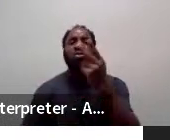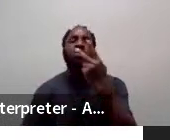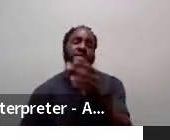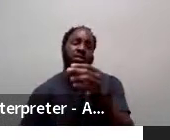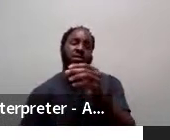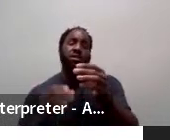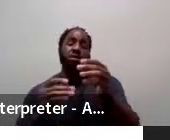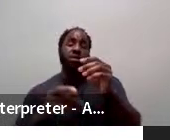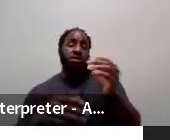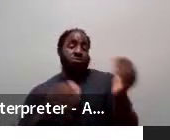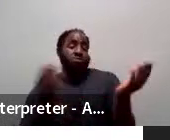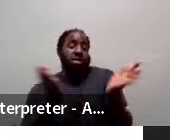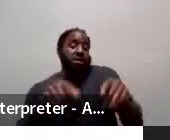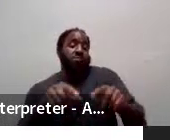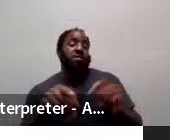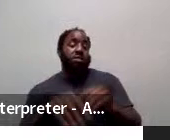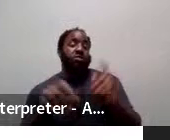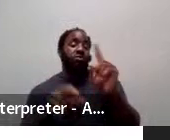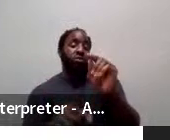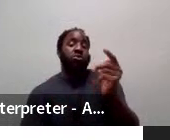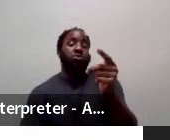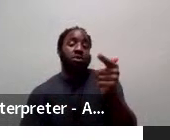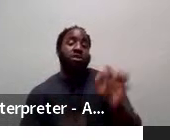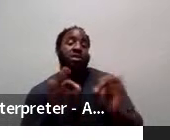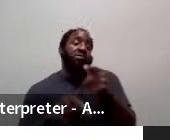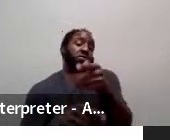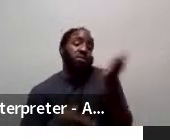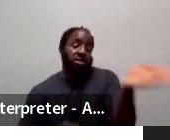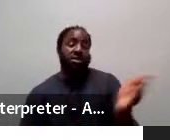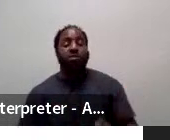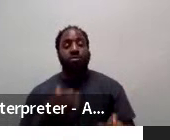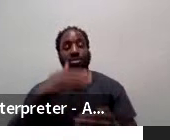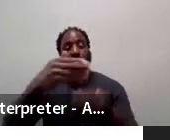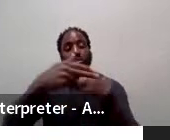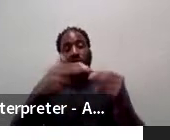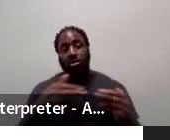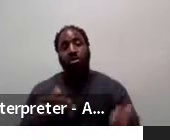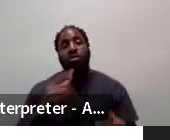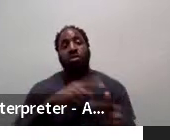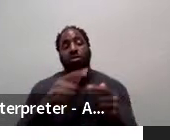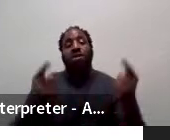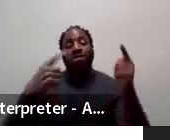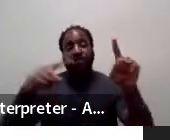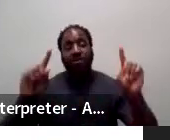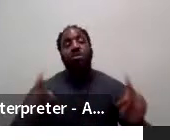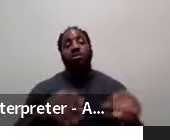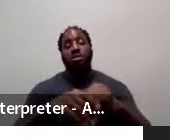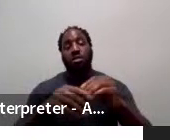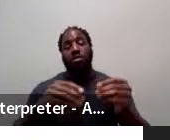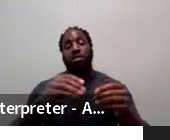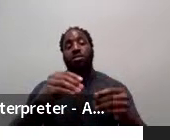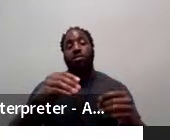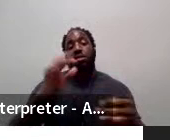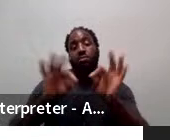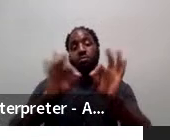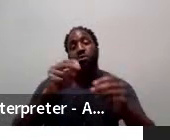you were part of those events. Next slide, please. And then just finally, an important note on the planning work. We